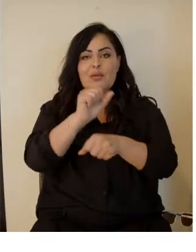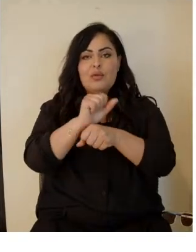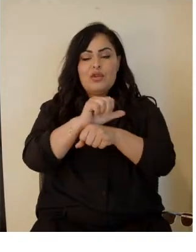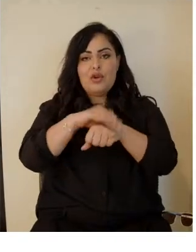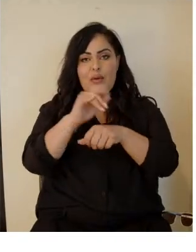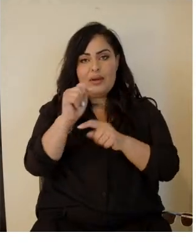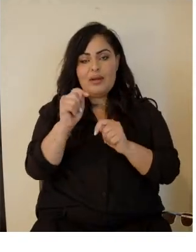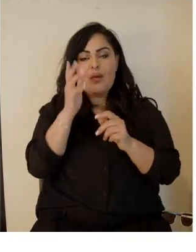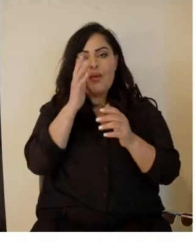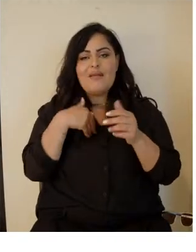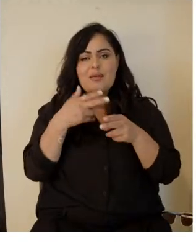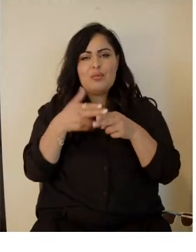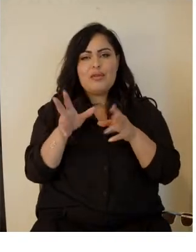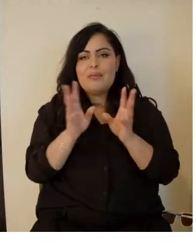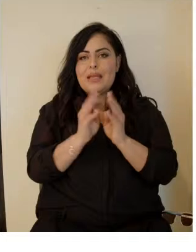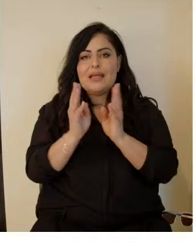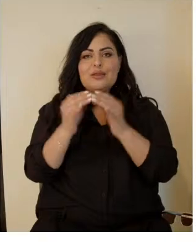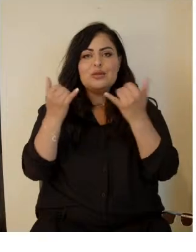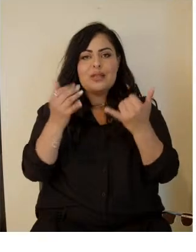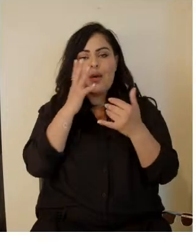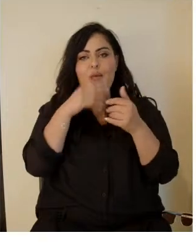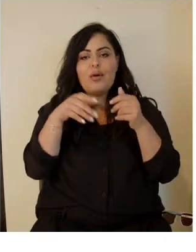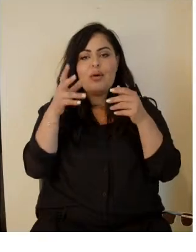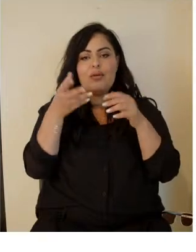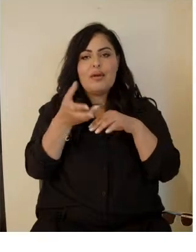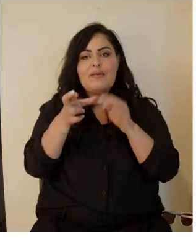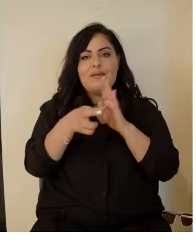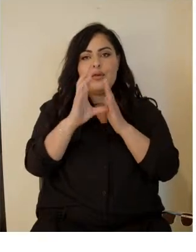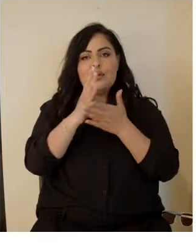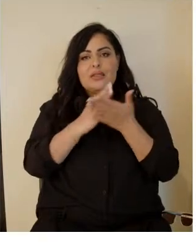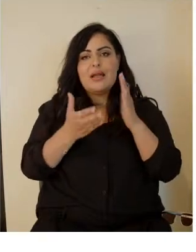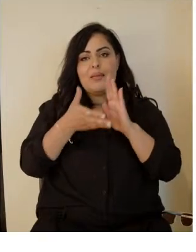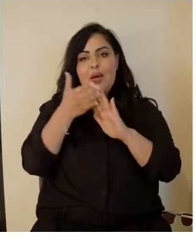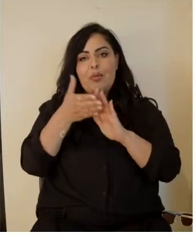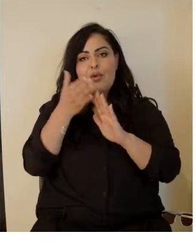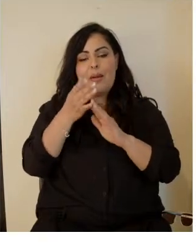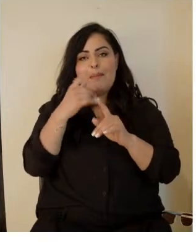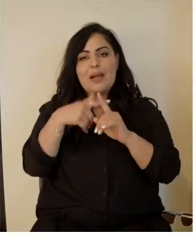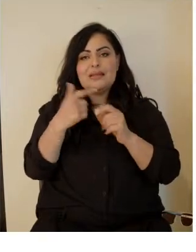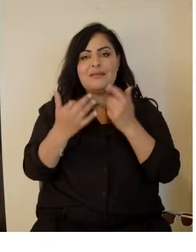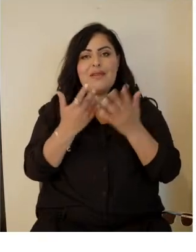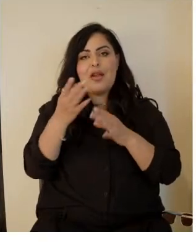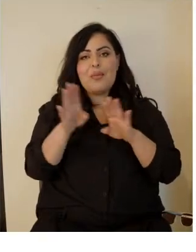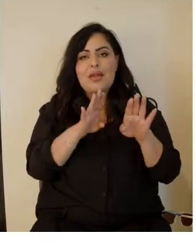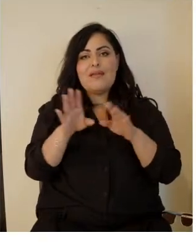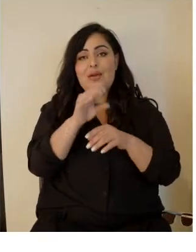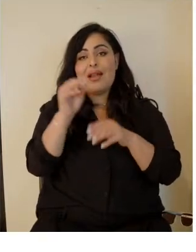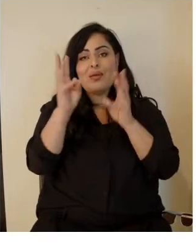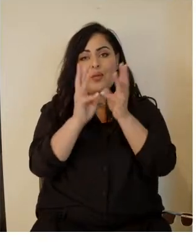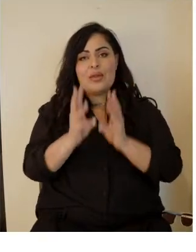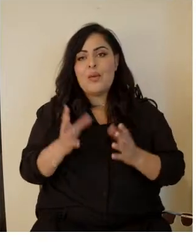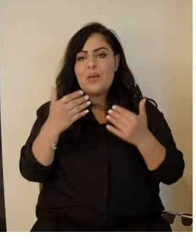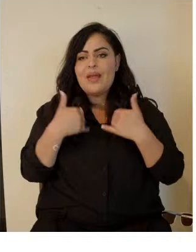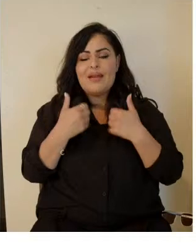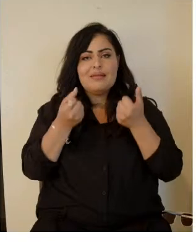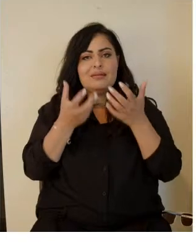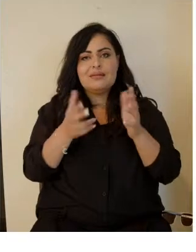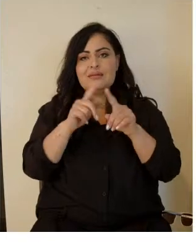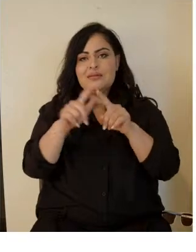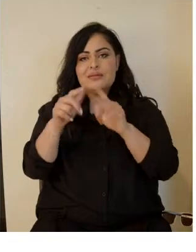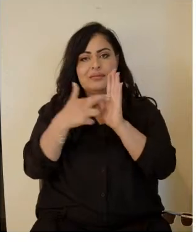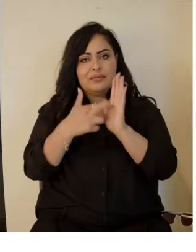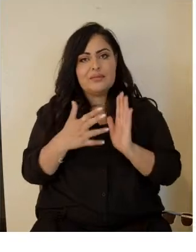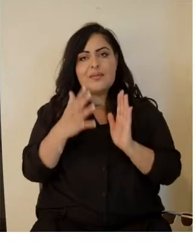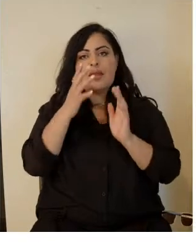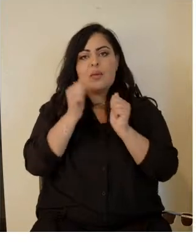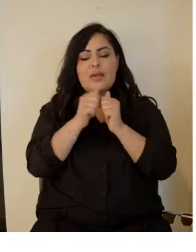brief meeting tonight. We're going to go through some operational updates, some buyer behavior, as well as weather, and we do have several representatives from the agencies that